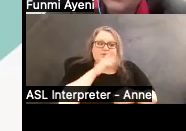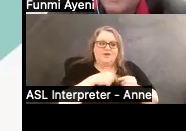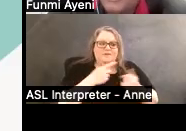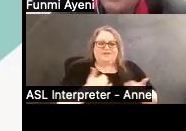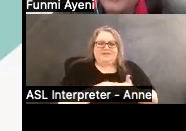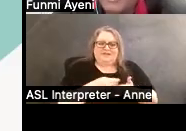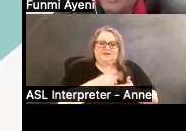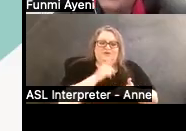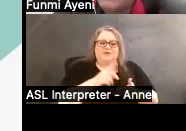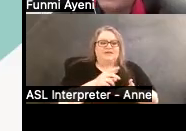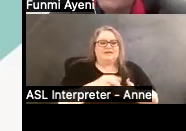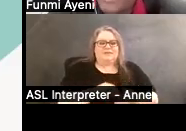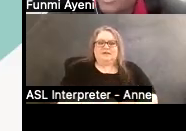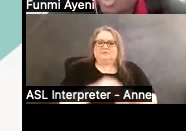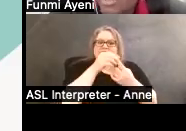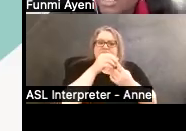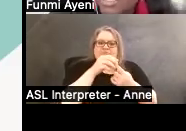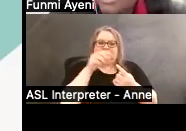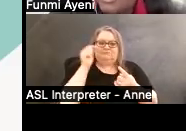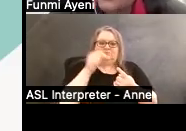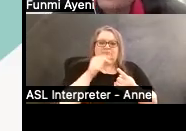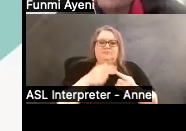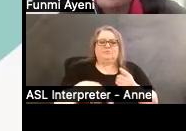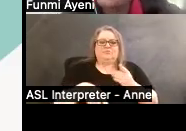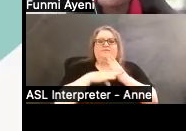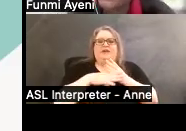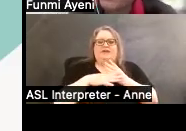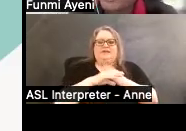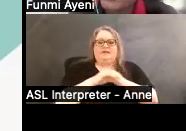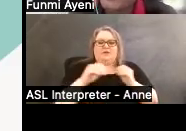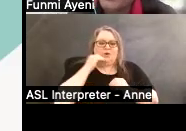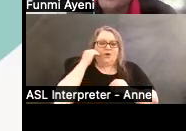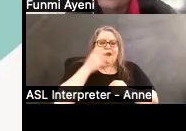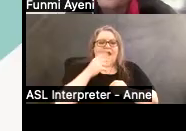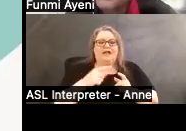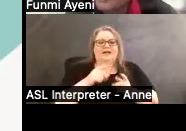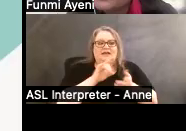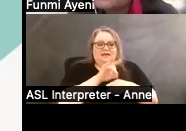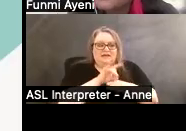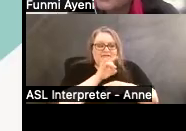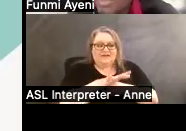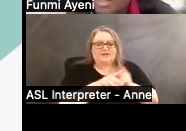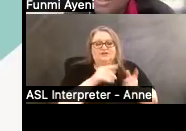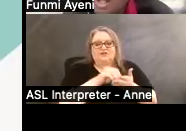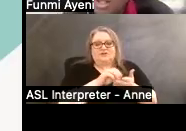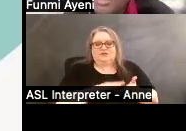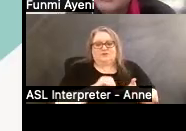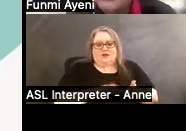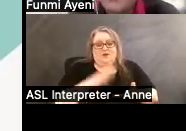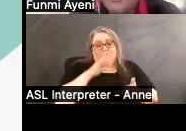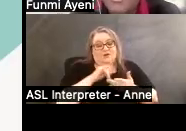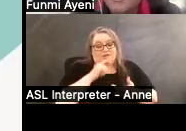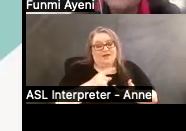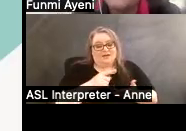really instrumental in helping to prevent homelessness and also prevent an eviction record, which we know is a documented